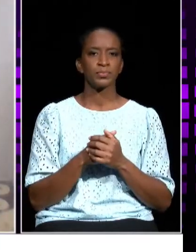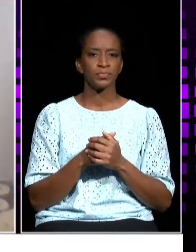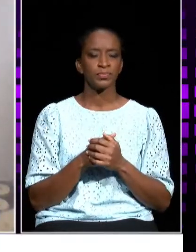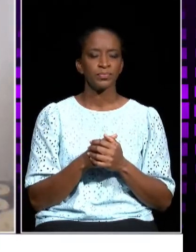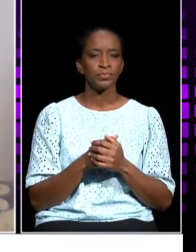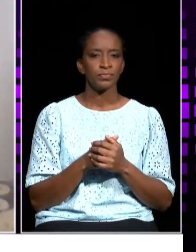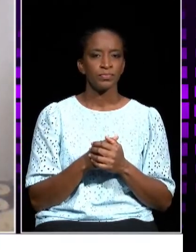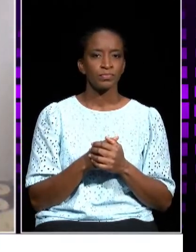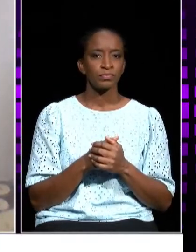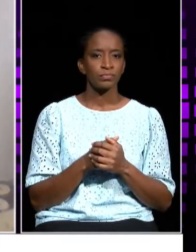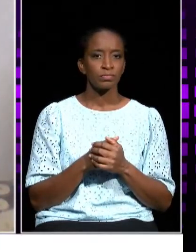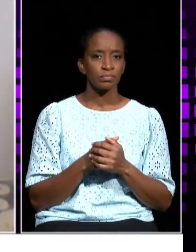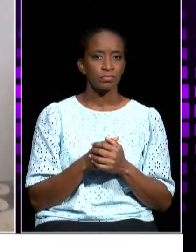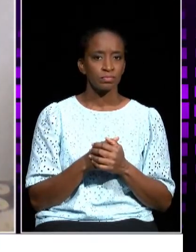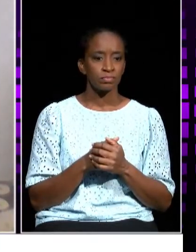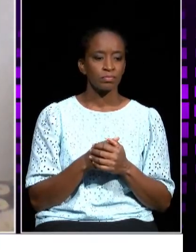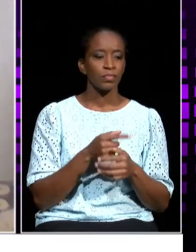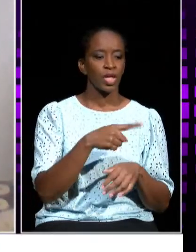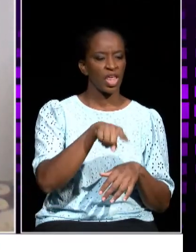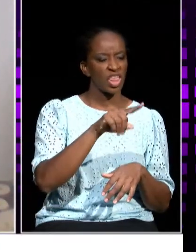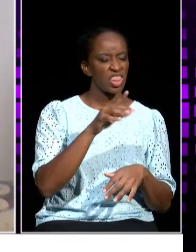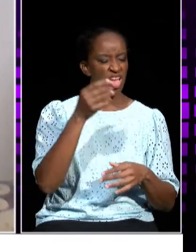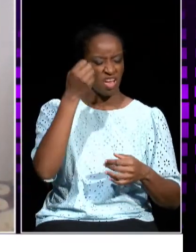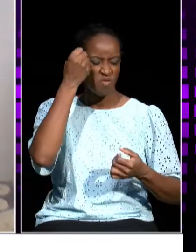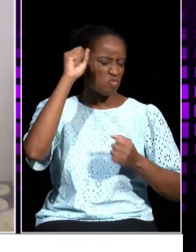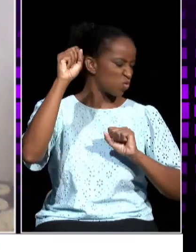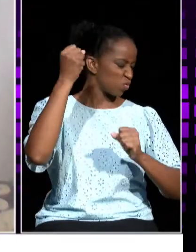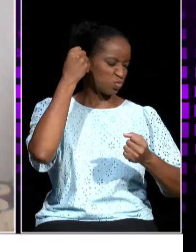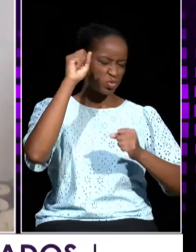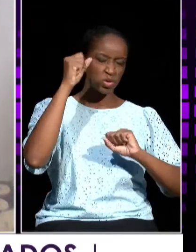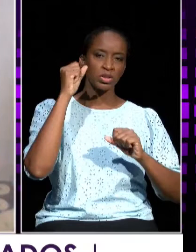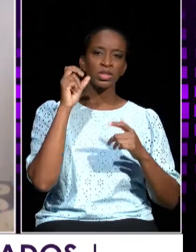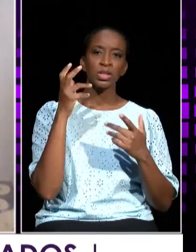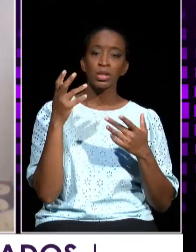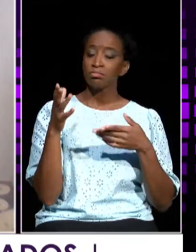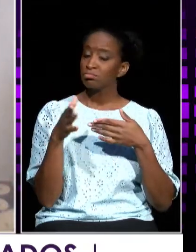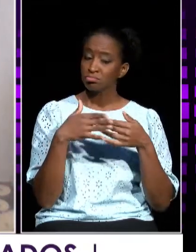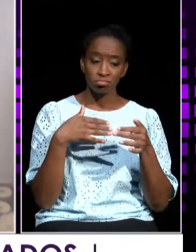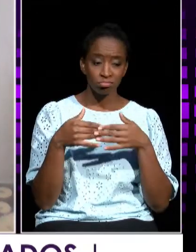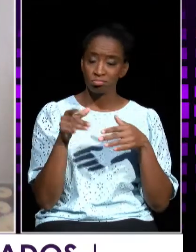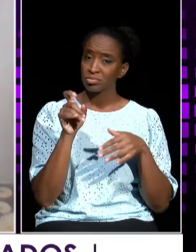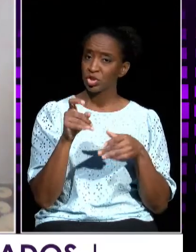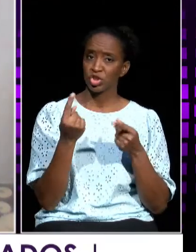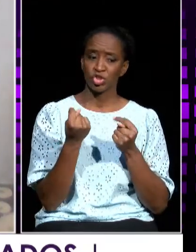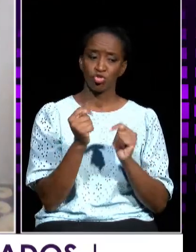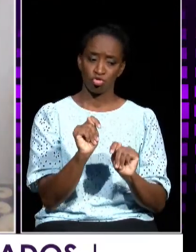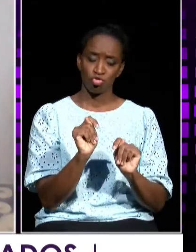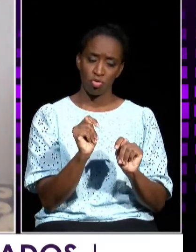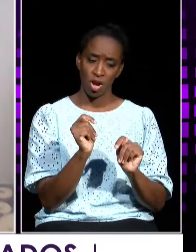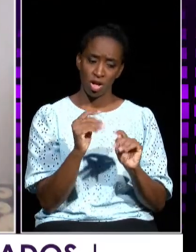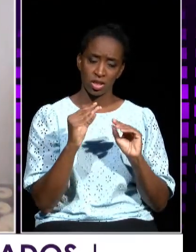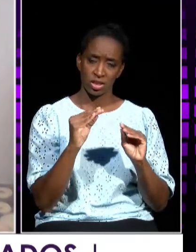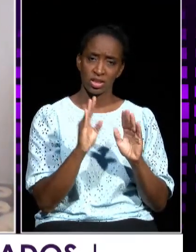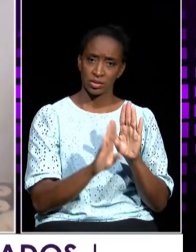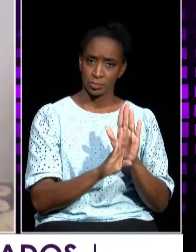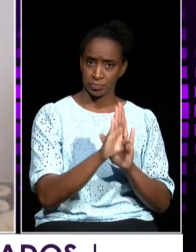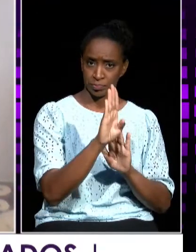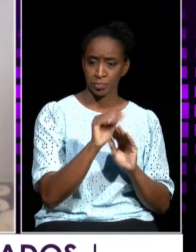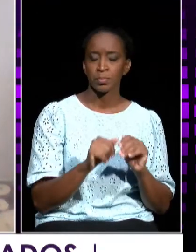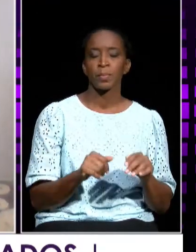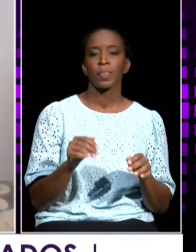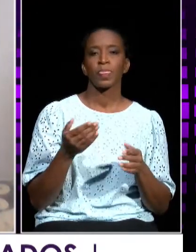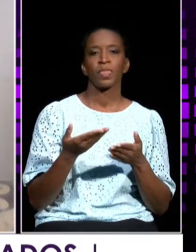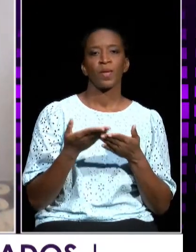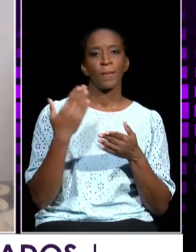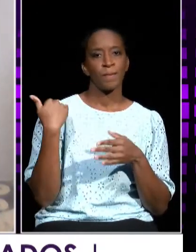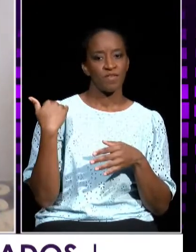only to rebel, but still to develop them. All right. For example, years ago, when I came home with a terrible report, my mother didn't